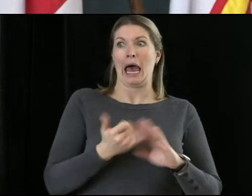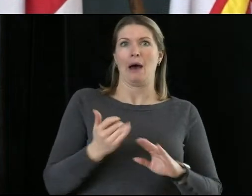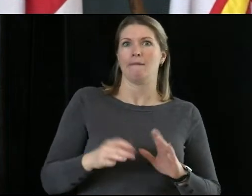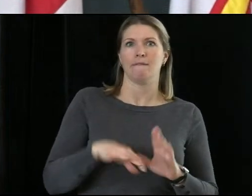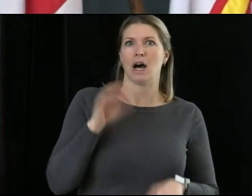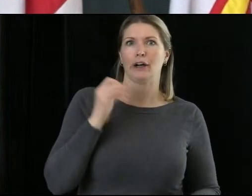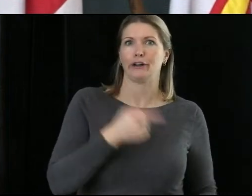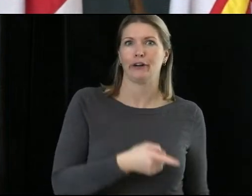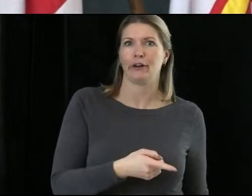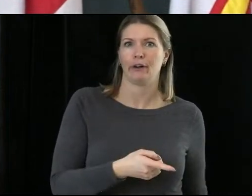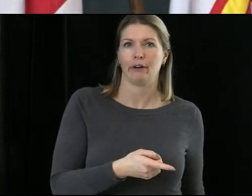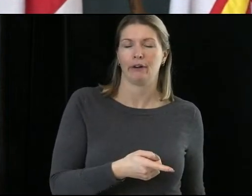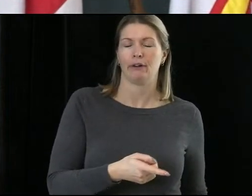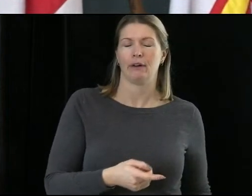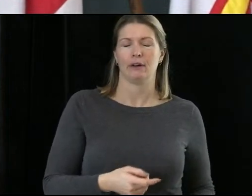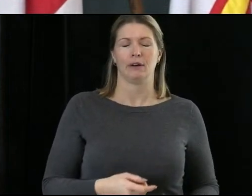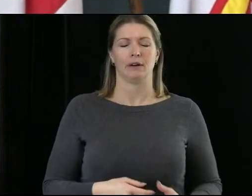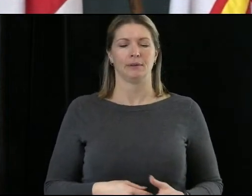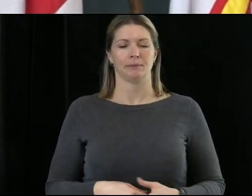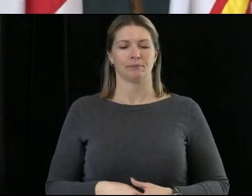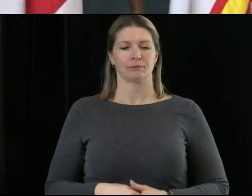her?